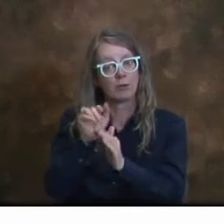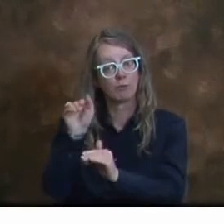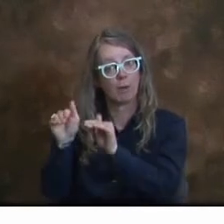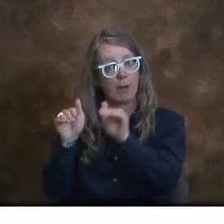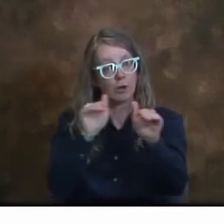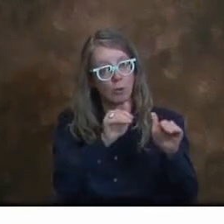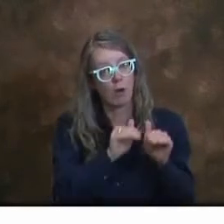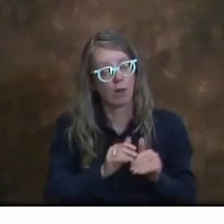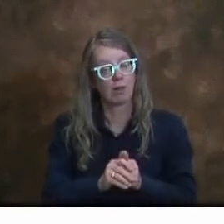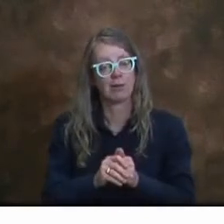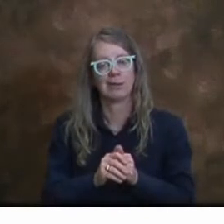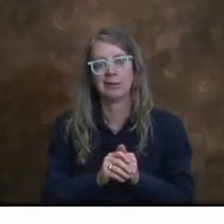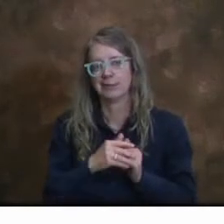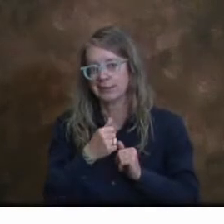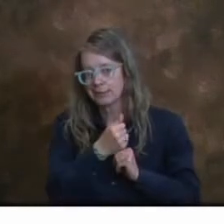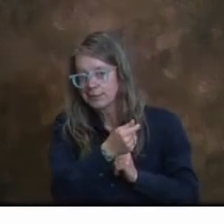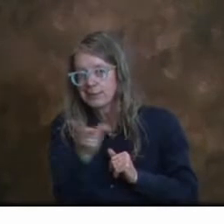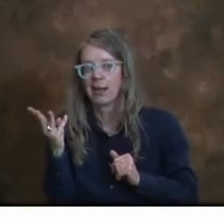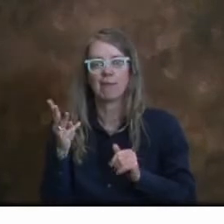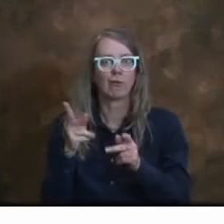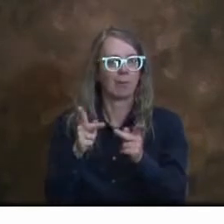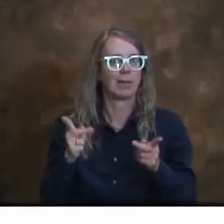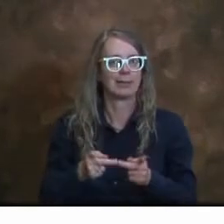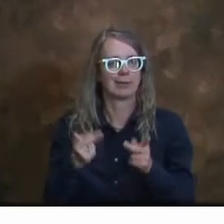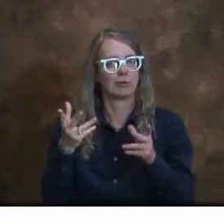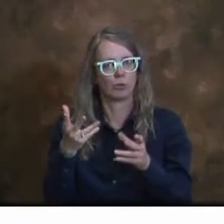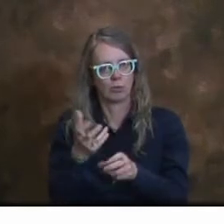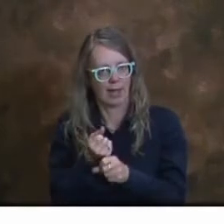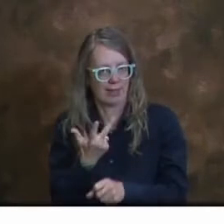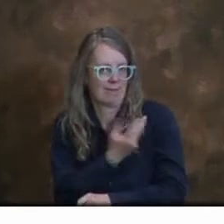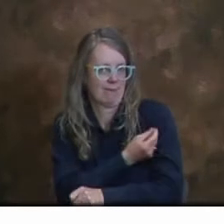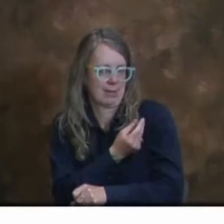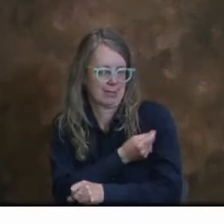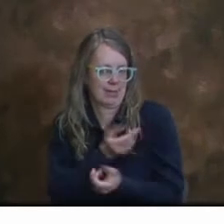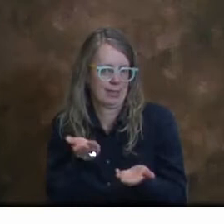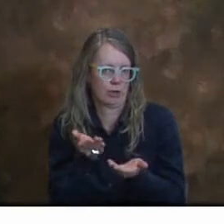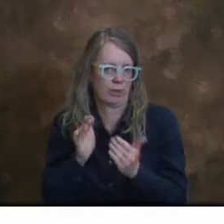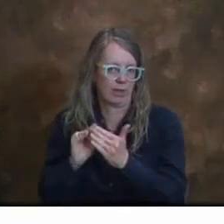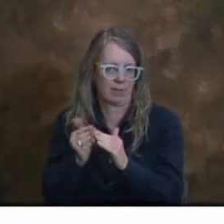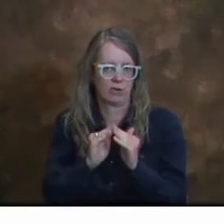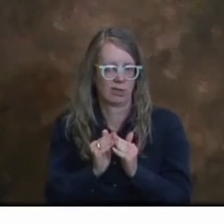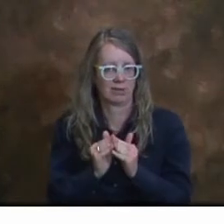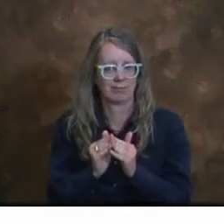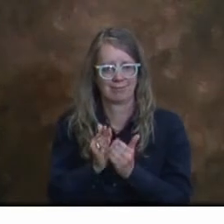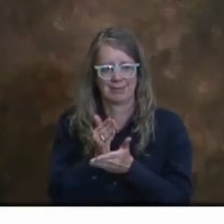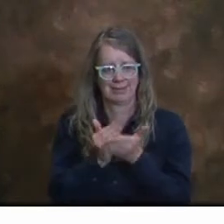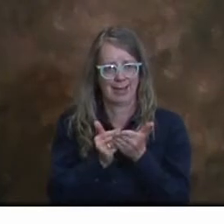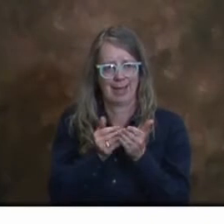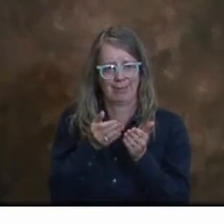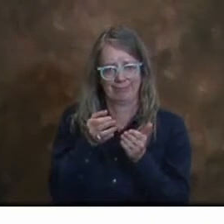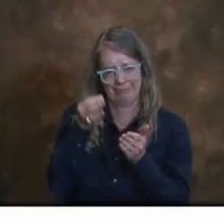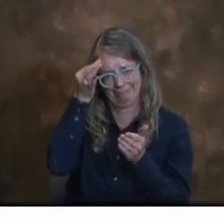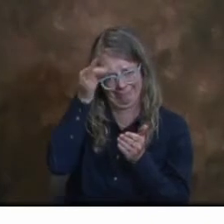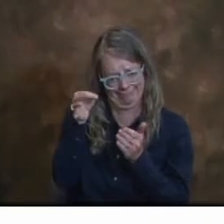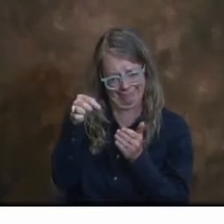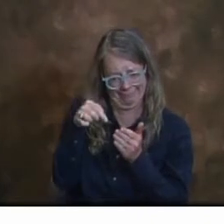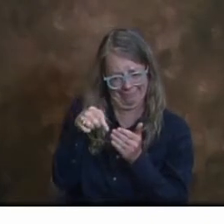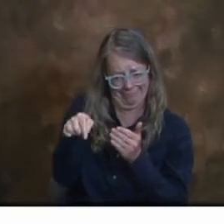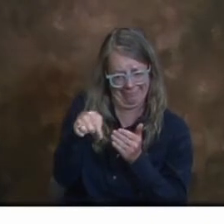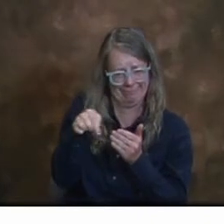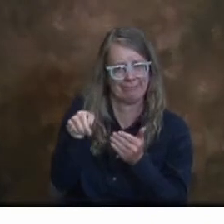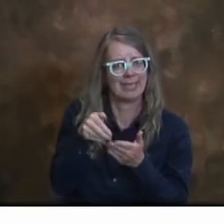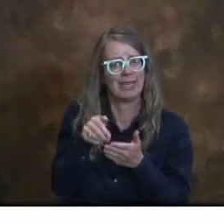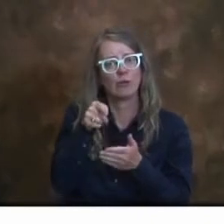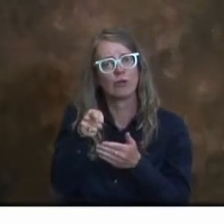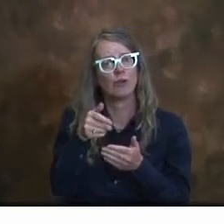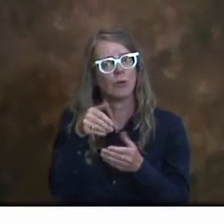are numerous vaccine providers in our community. Some of them are quite literally just down the road from you or right in your